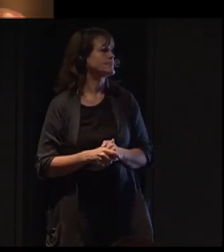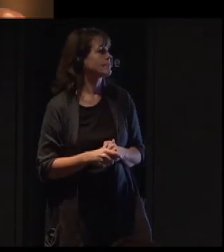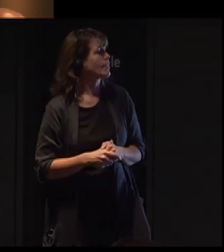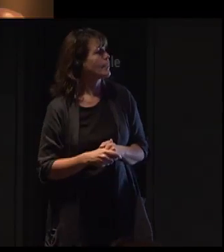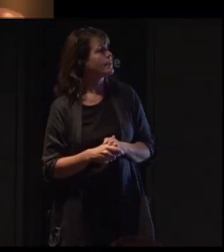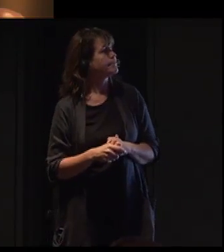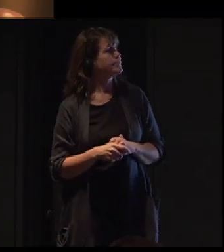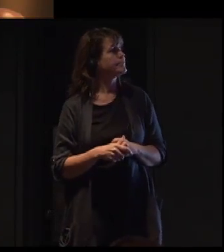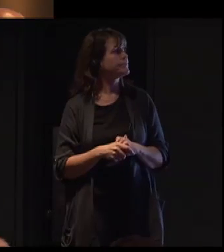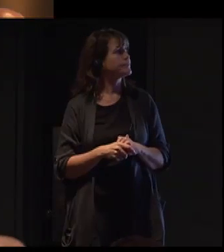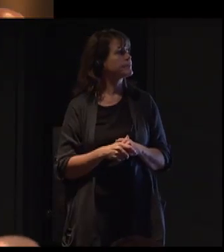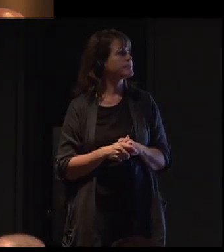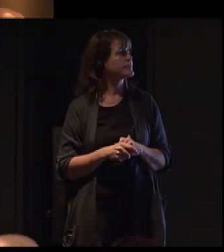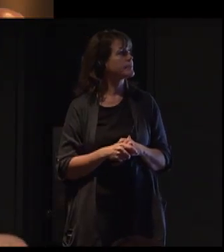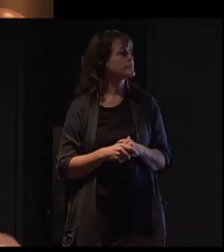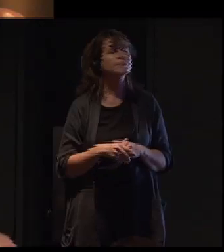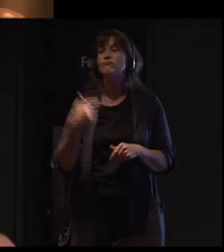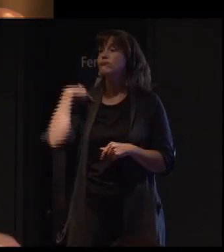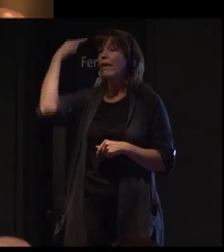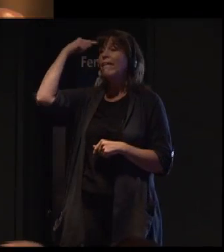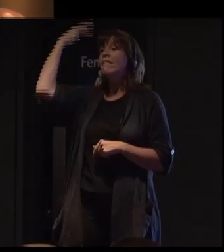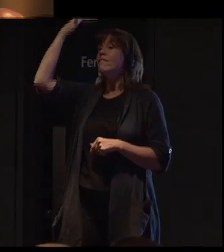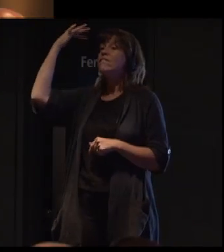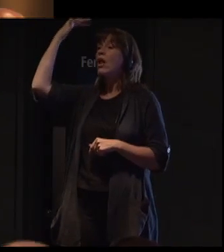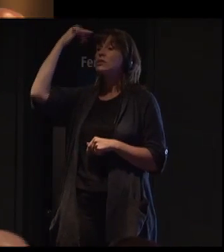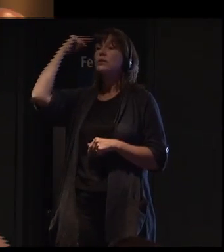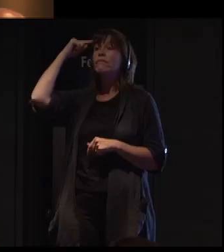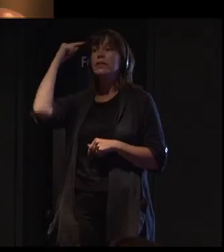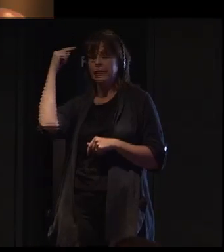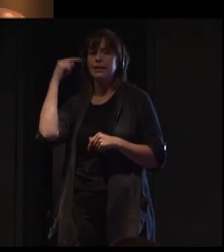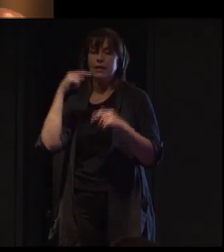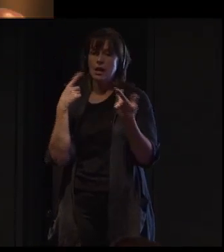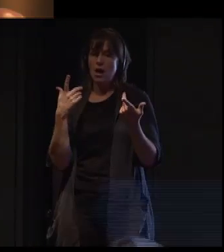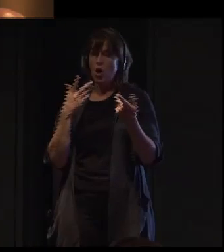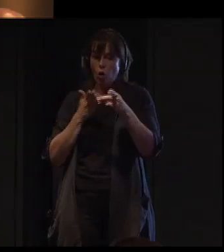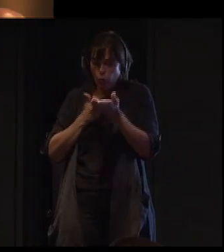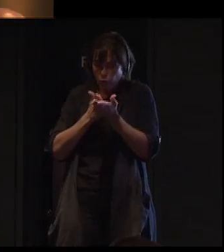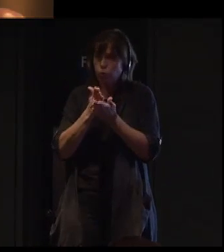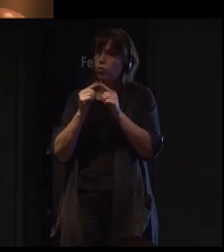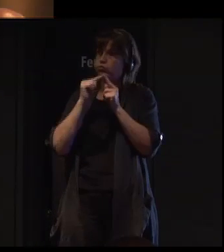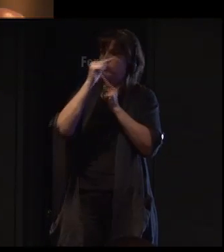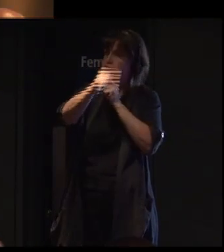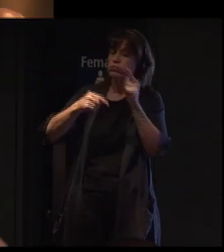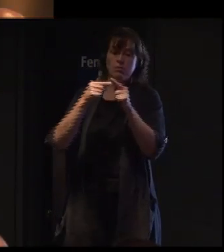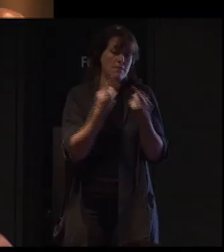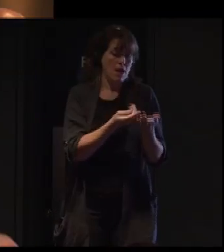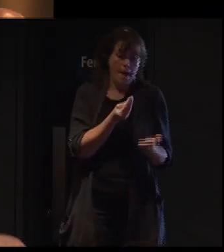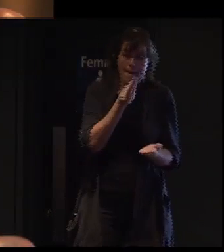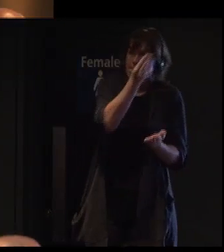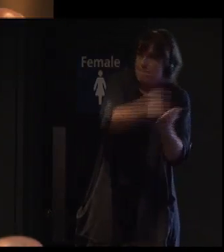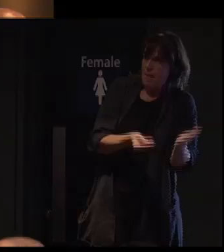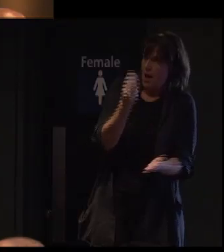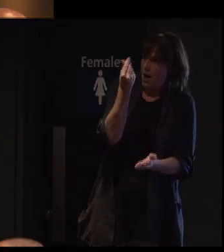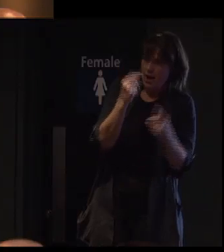This customer-oriented philosophy of putting the fans first should be followed all the way through the event cycle, from buying a ticket prior to an